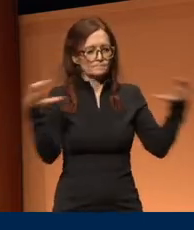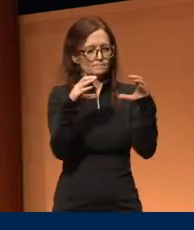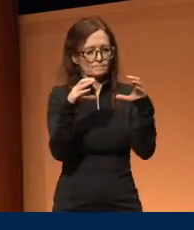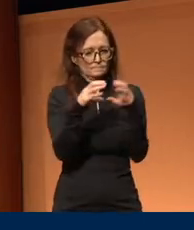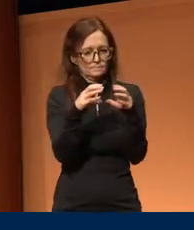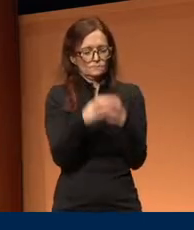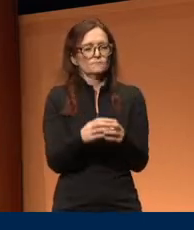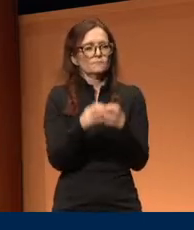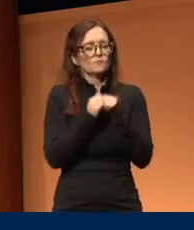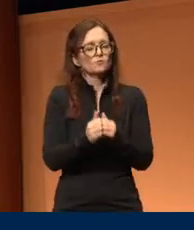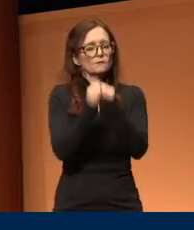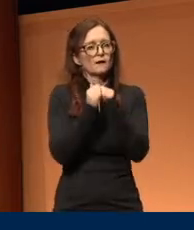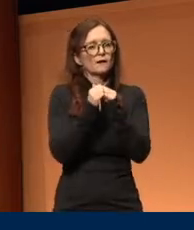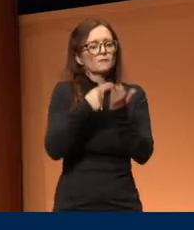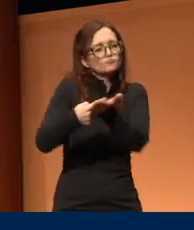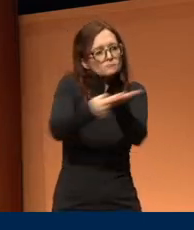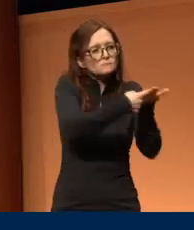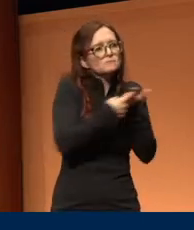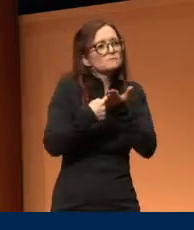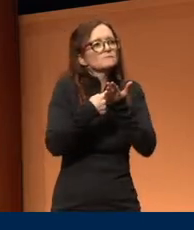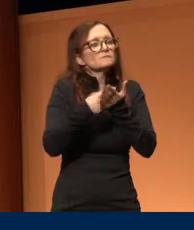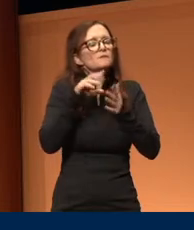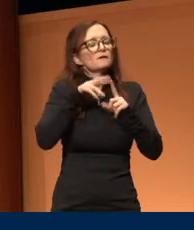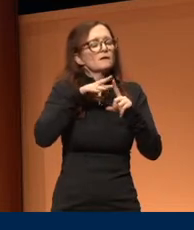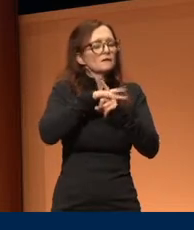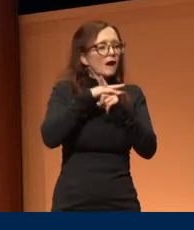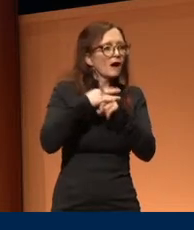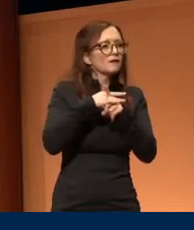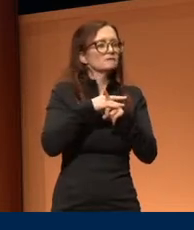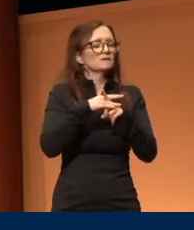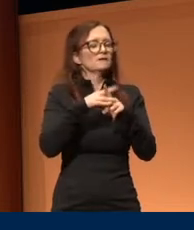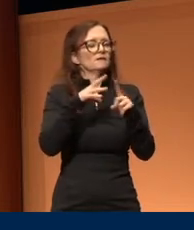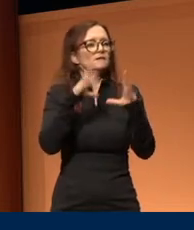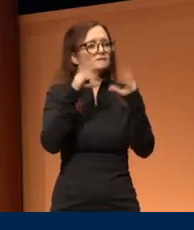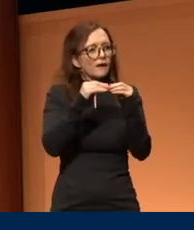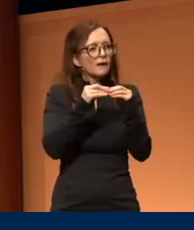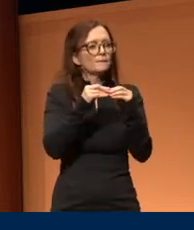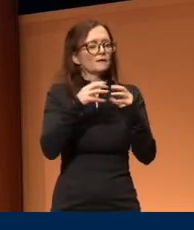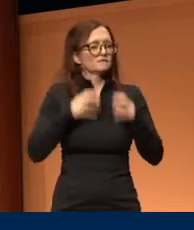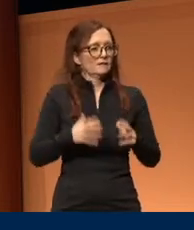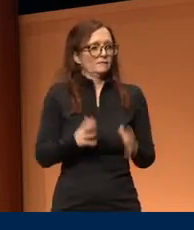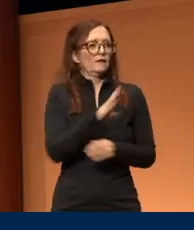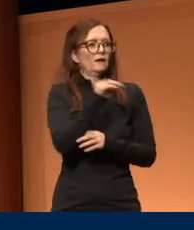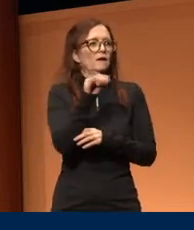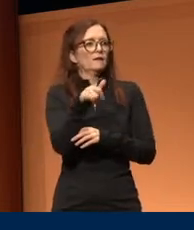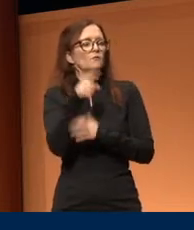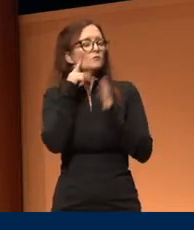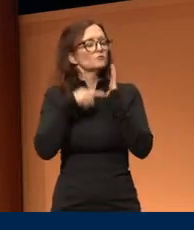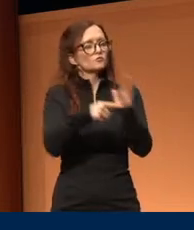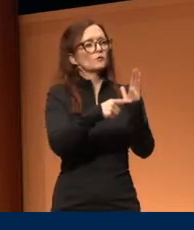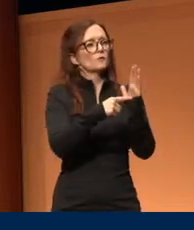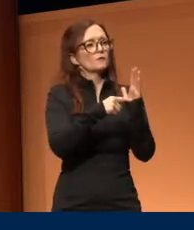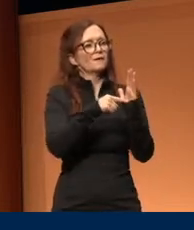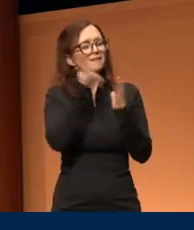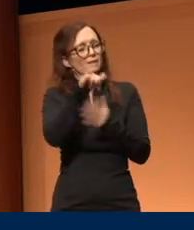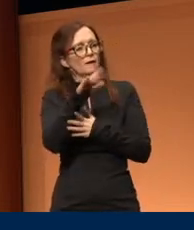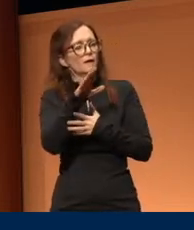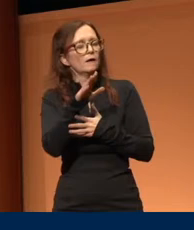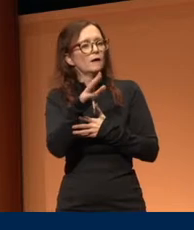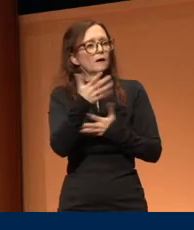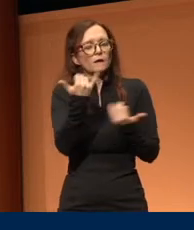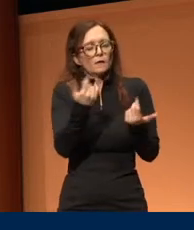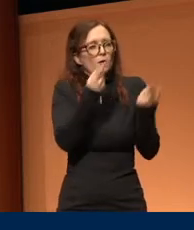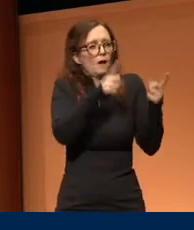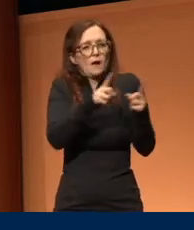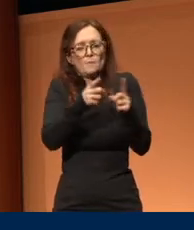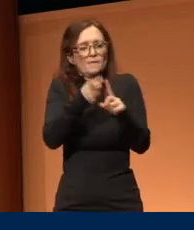deliberation in the context of citizens' assemblies, while being in turn nurtured as the beautiful byproduct of a collective search for